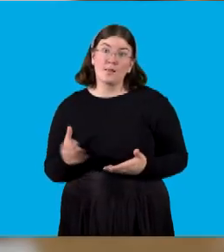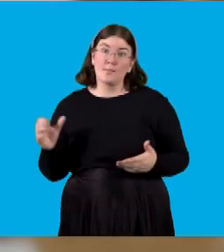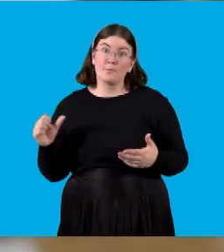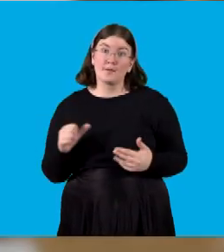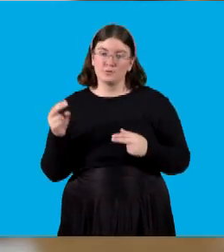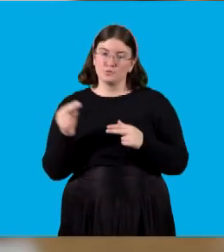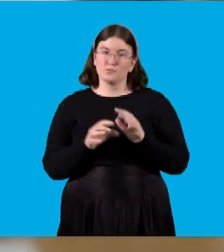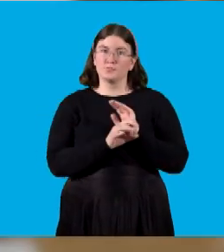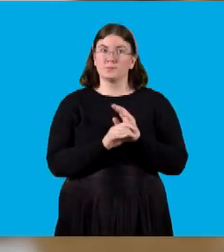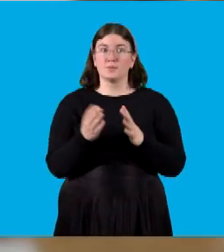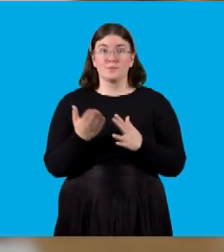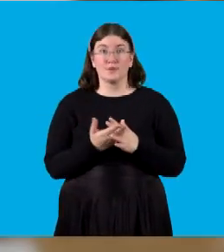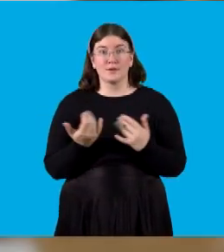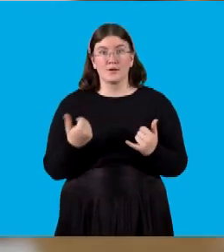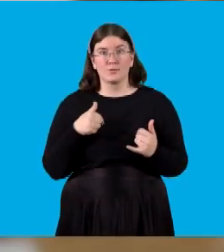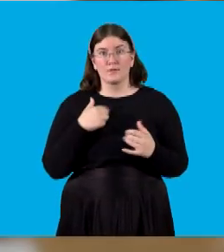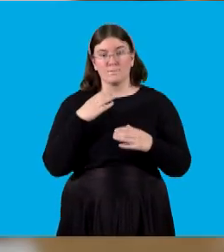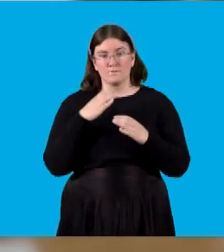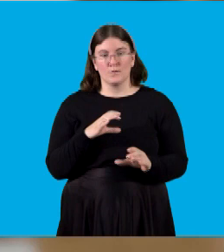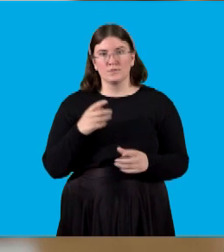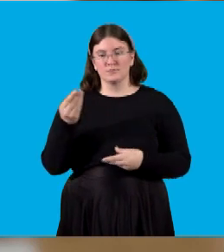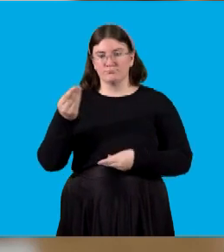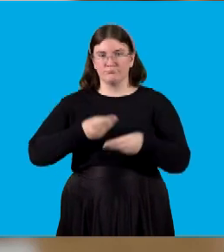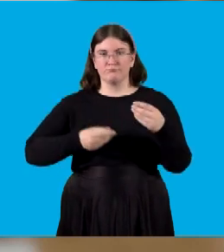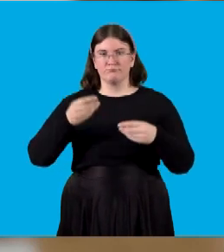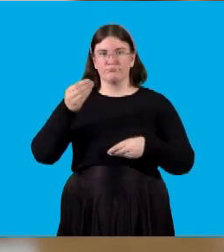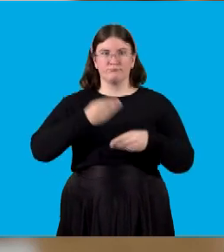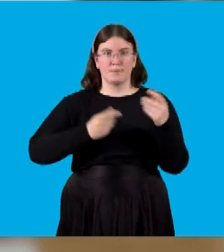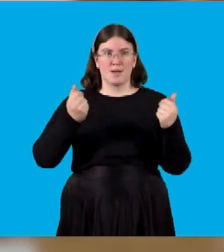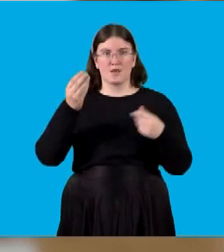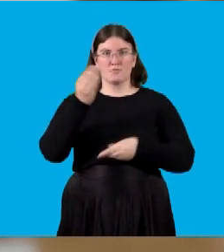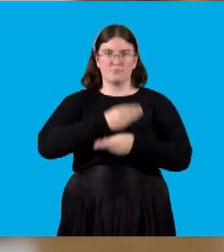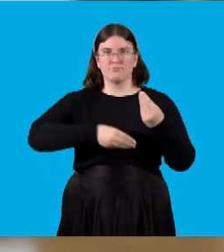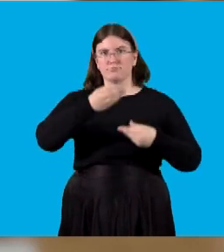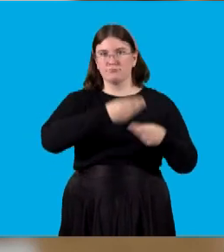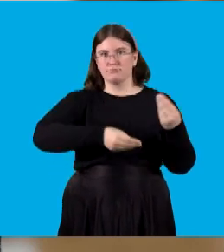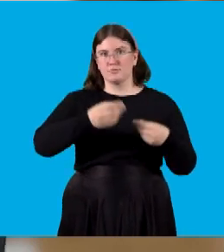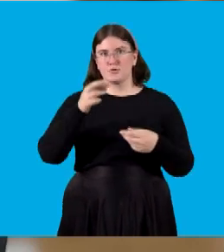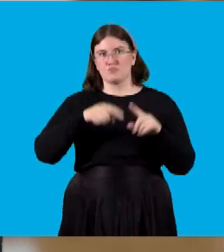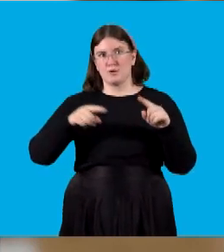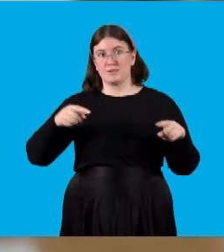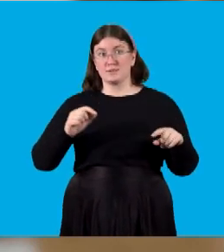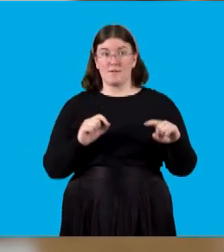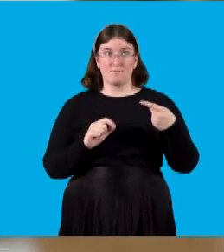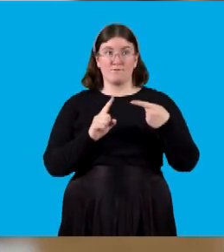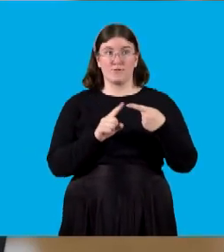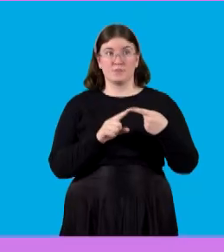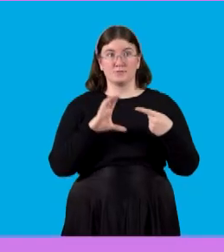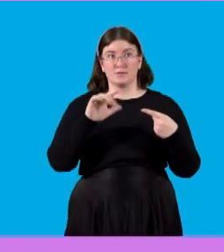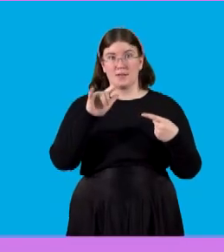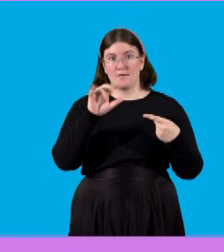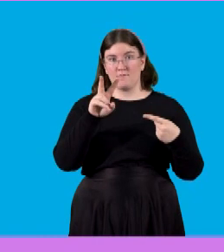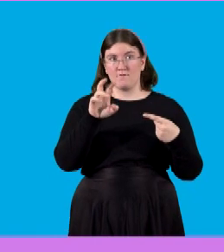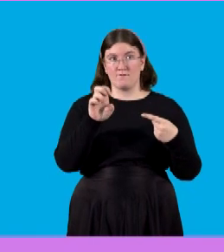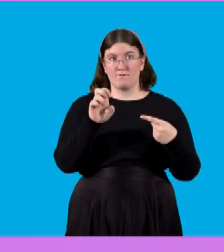Guys, welcome back after our short advert break. Let us now focus on exchange rates. Okay, so the first question here, I said, Clive is